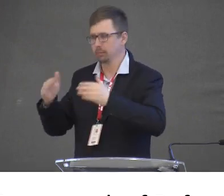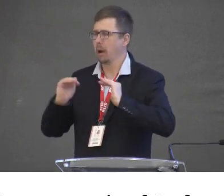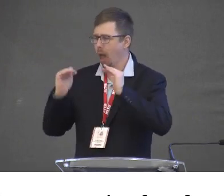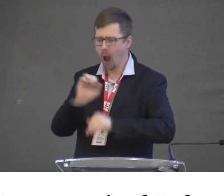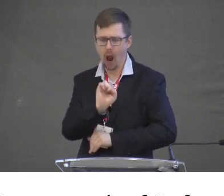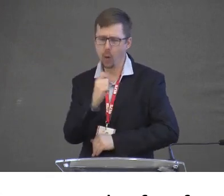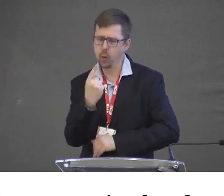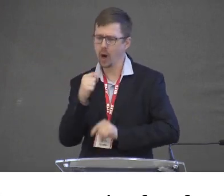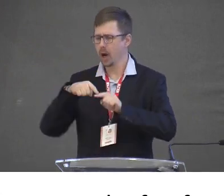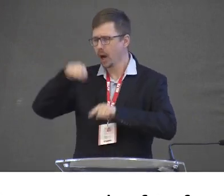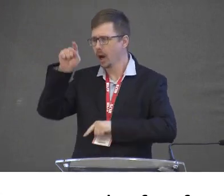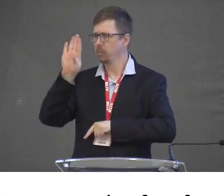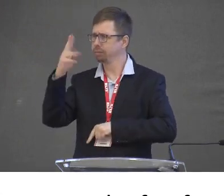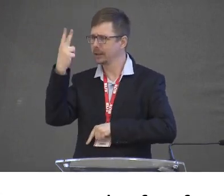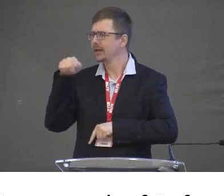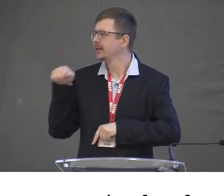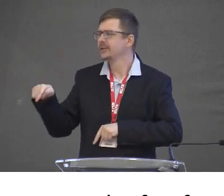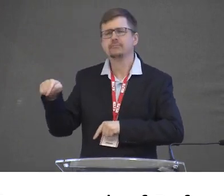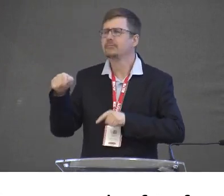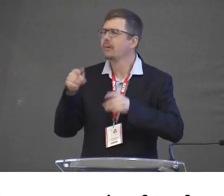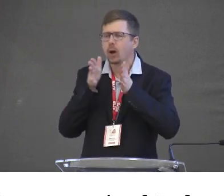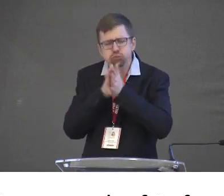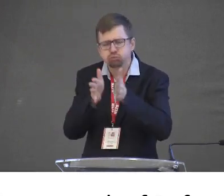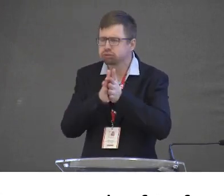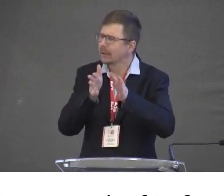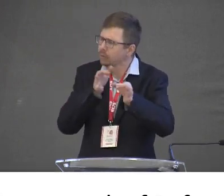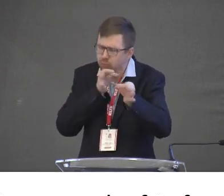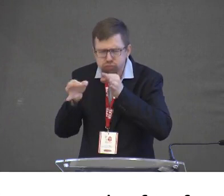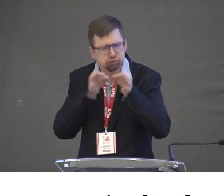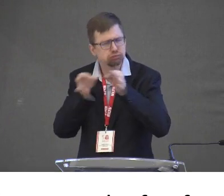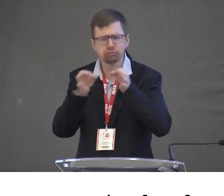for levels A1 to B2.